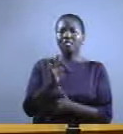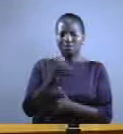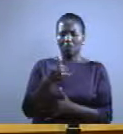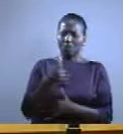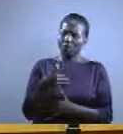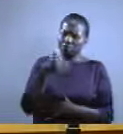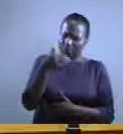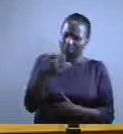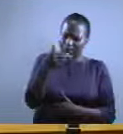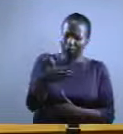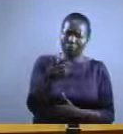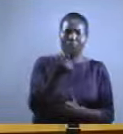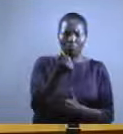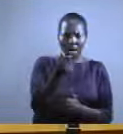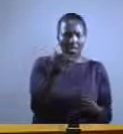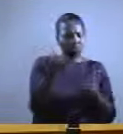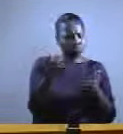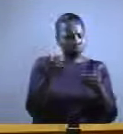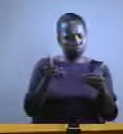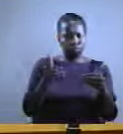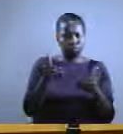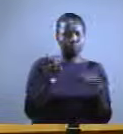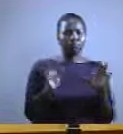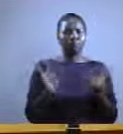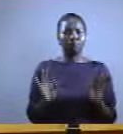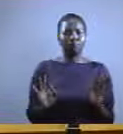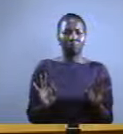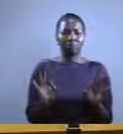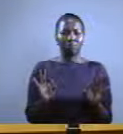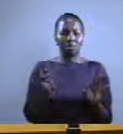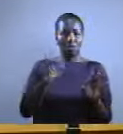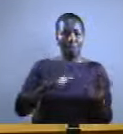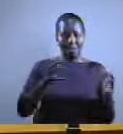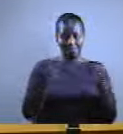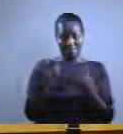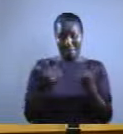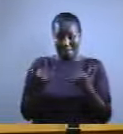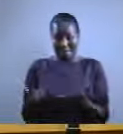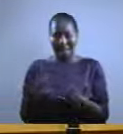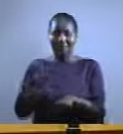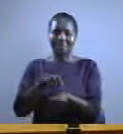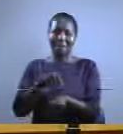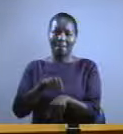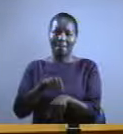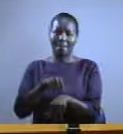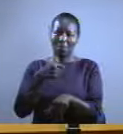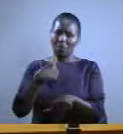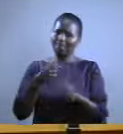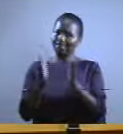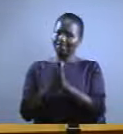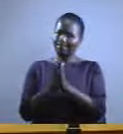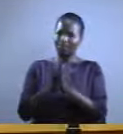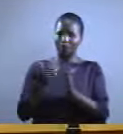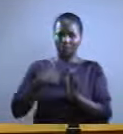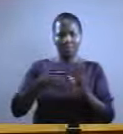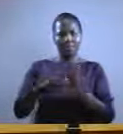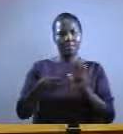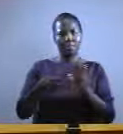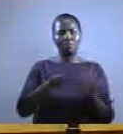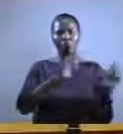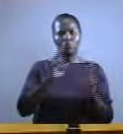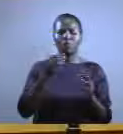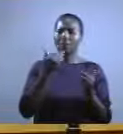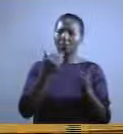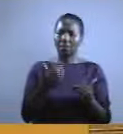our economy in a manner that best addresses the current conjuncture. The ANC calls for the adoption of this report.